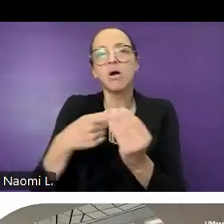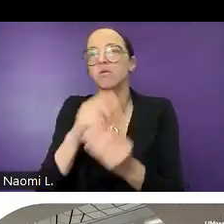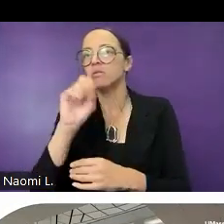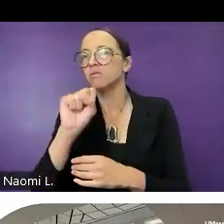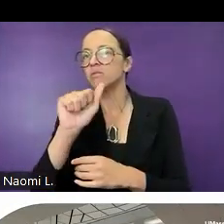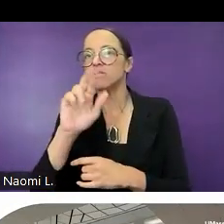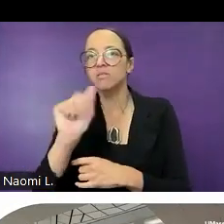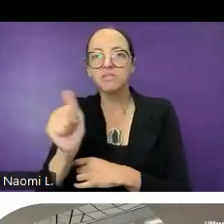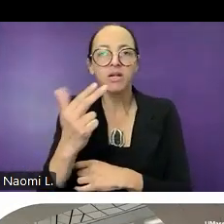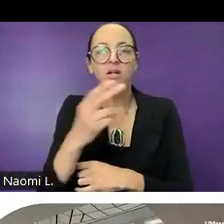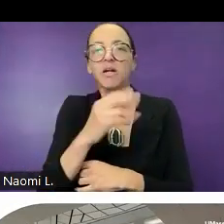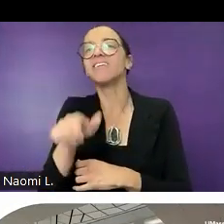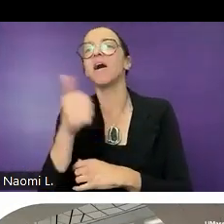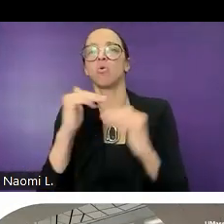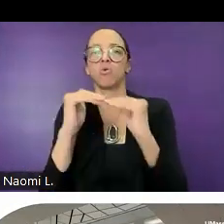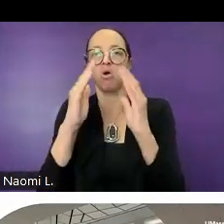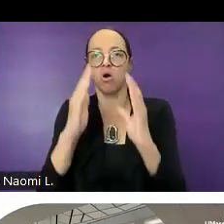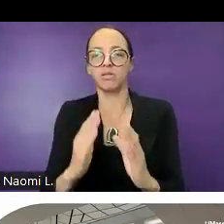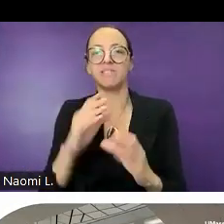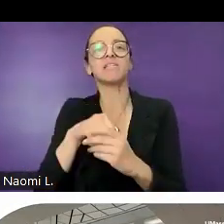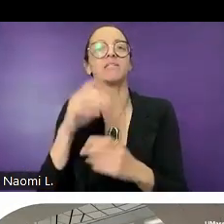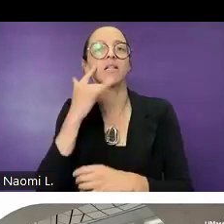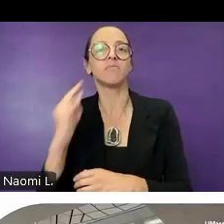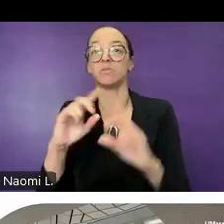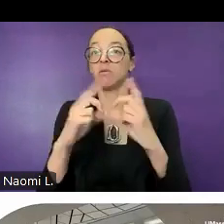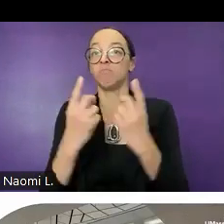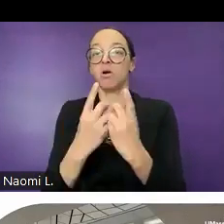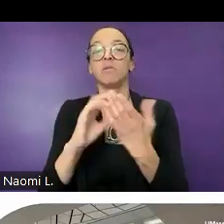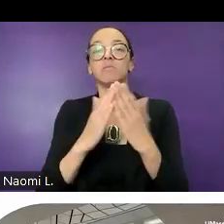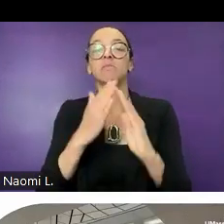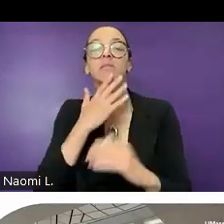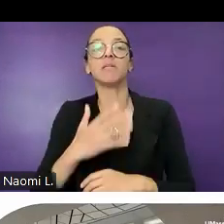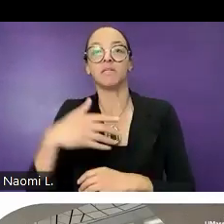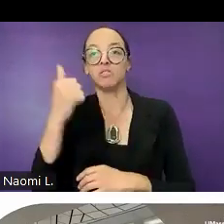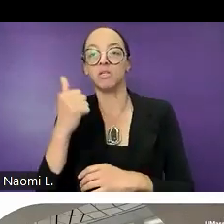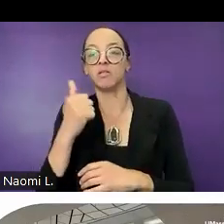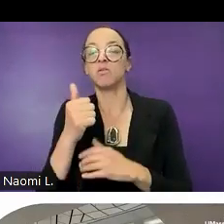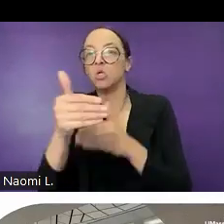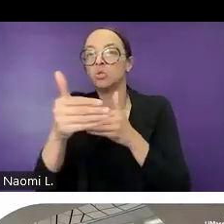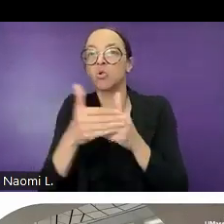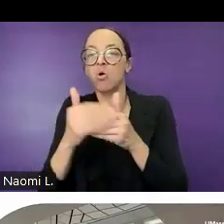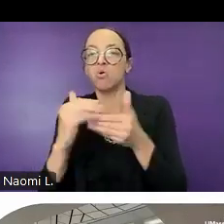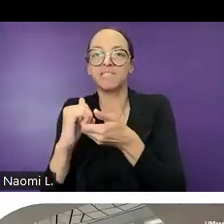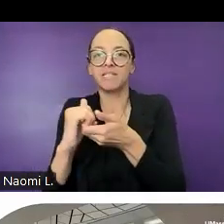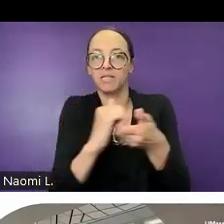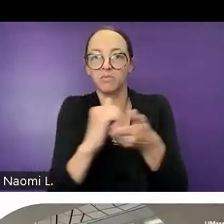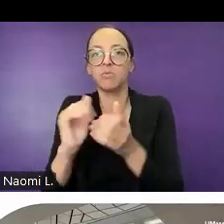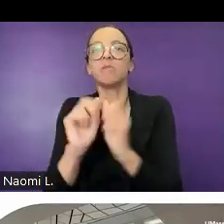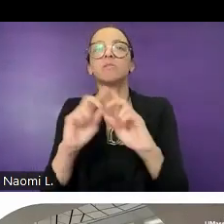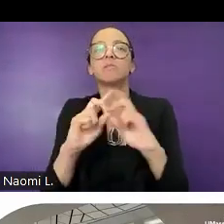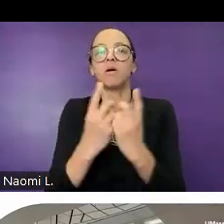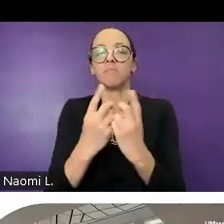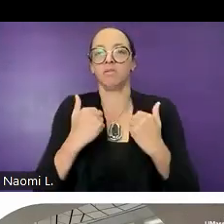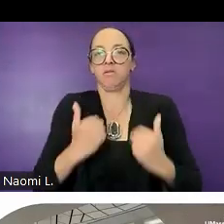California Department on Aging in very close collaboration with the Department of Healthcare Services, as well as the